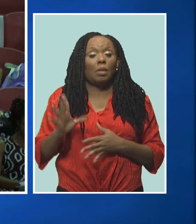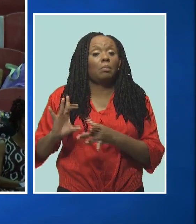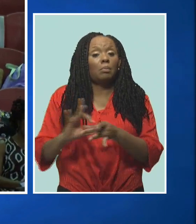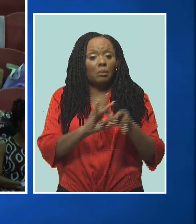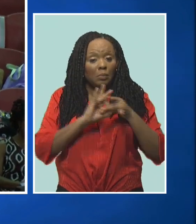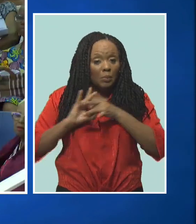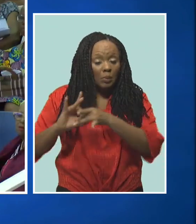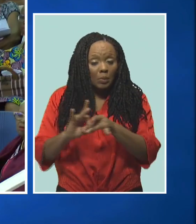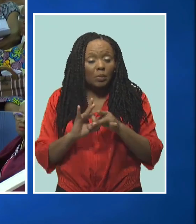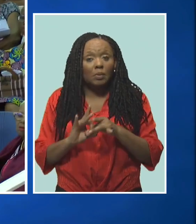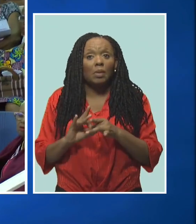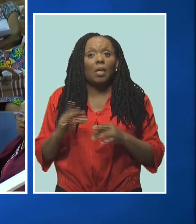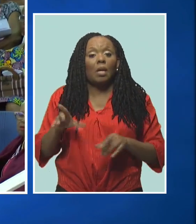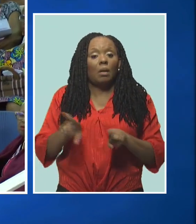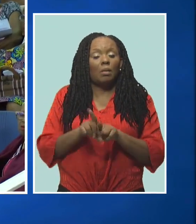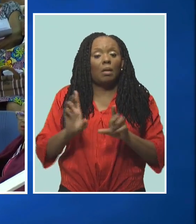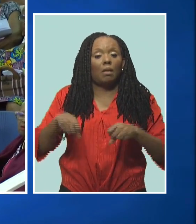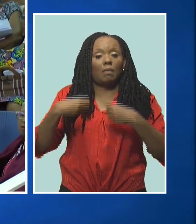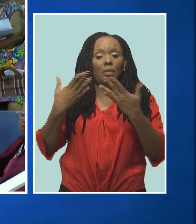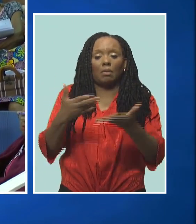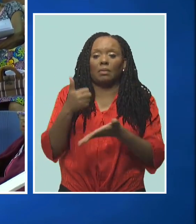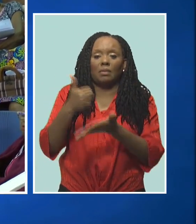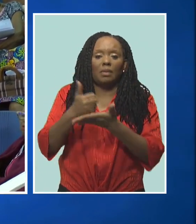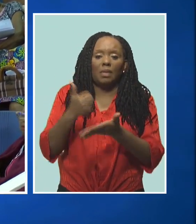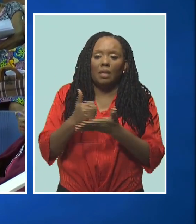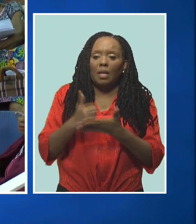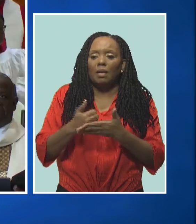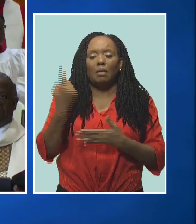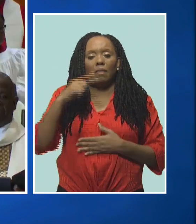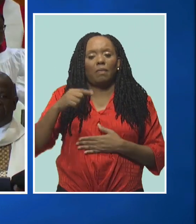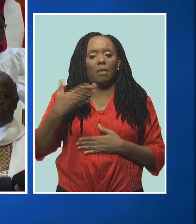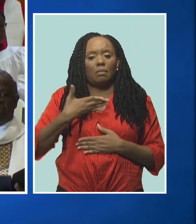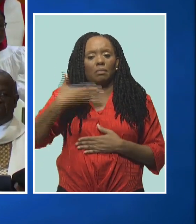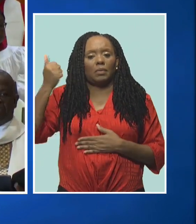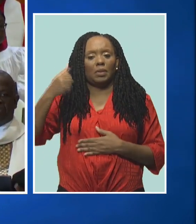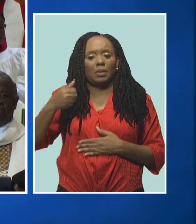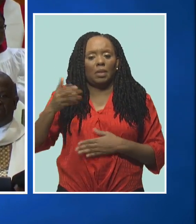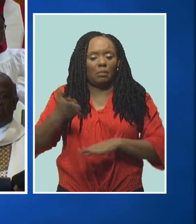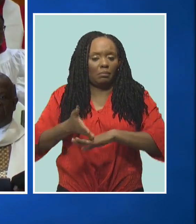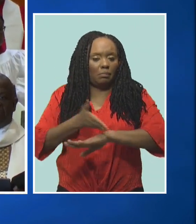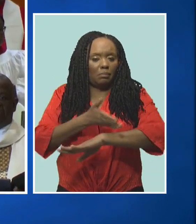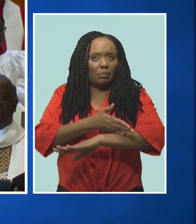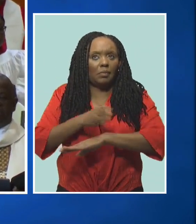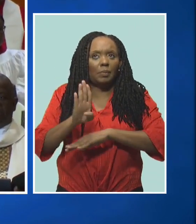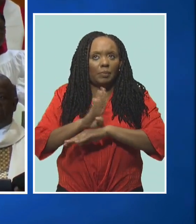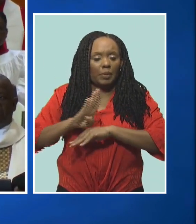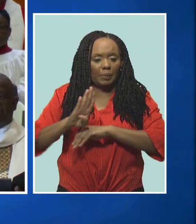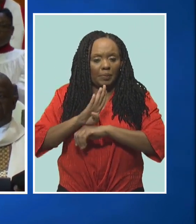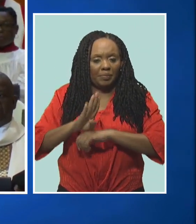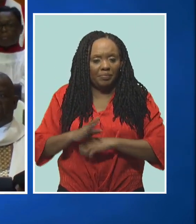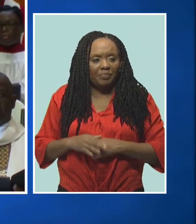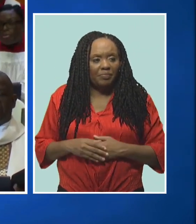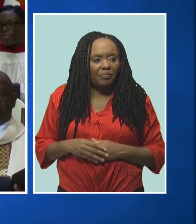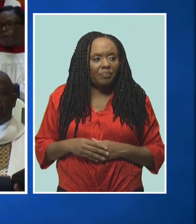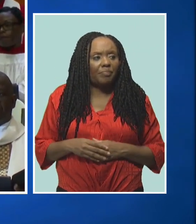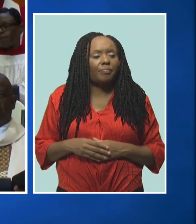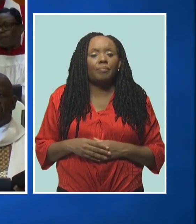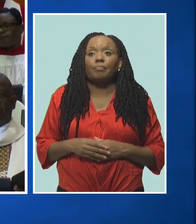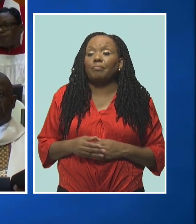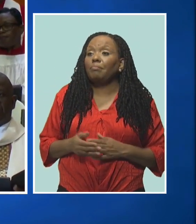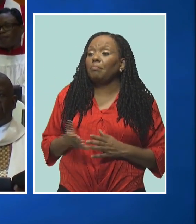unified, but also available to help in any way for the betterment of Barbados. We intend to be a